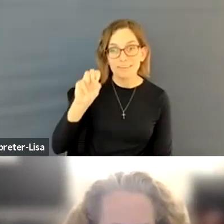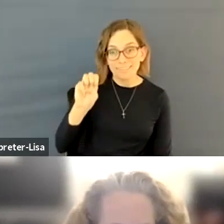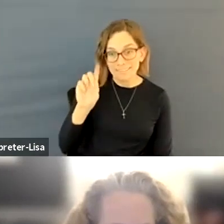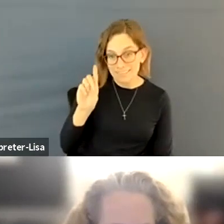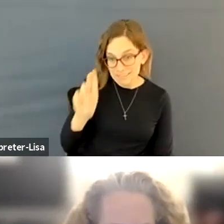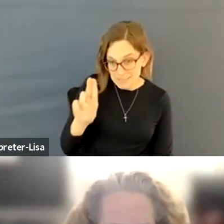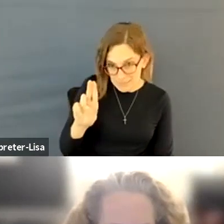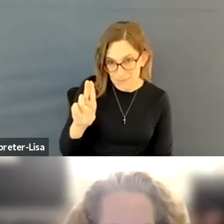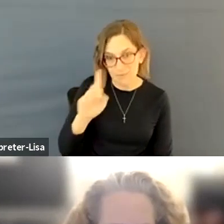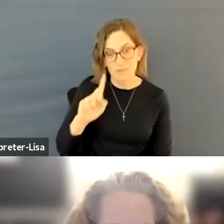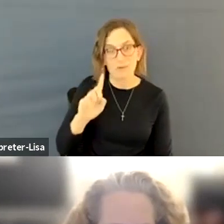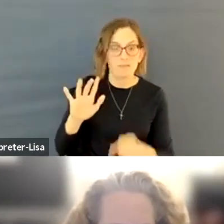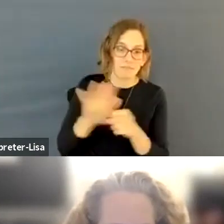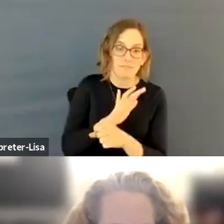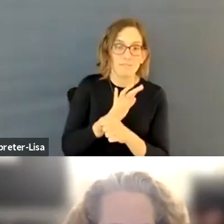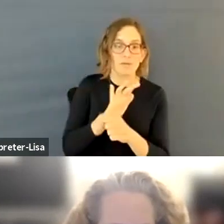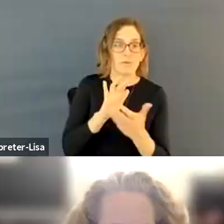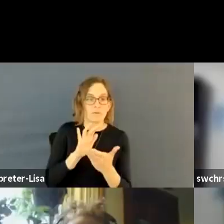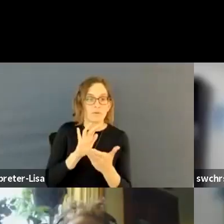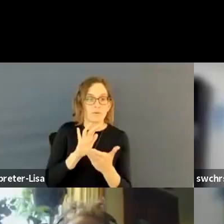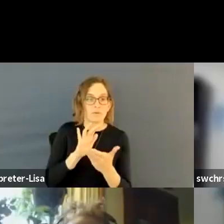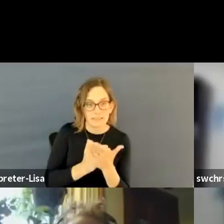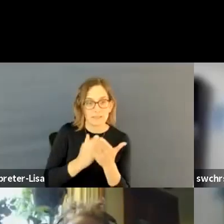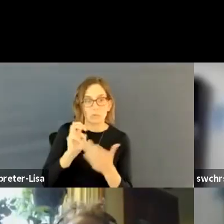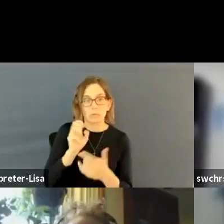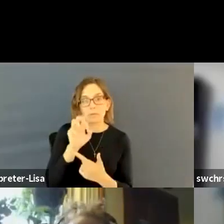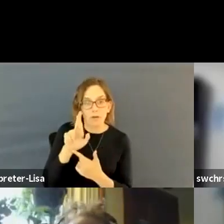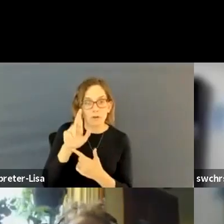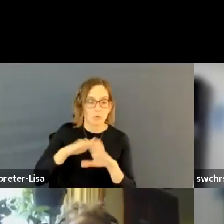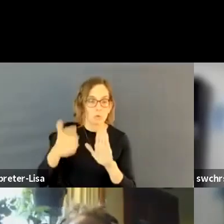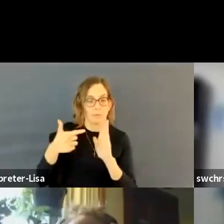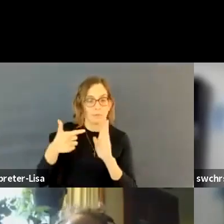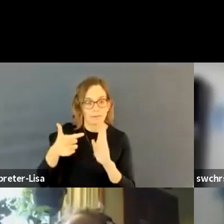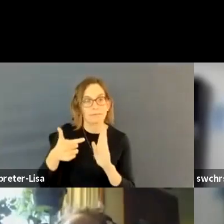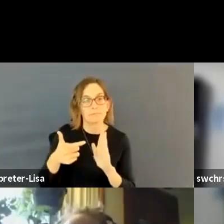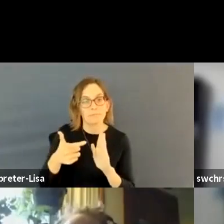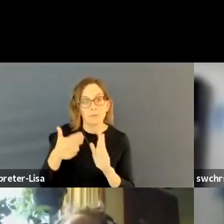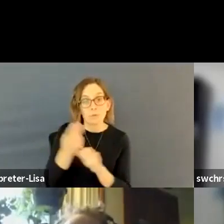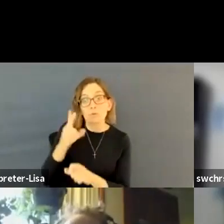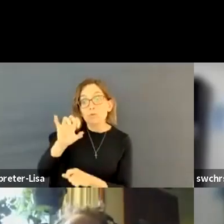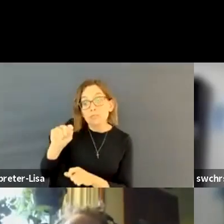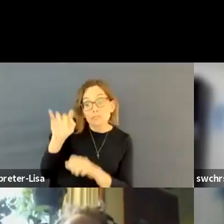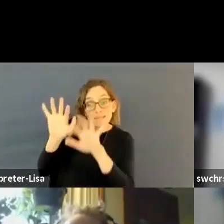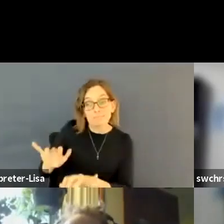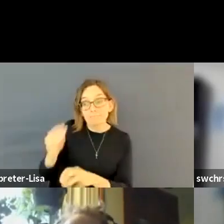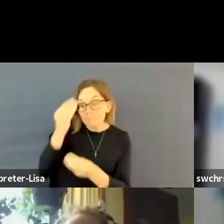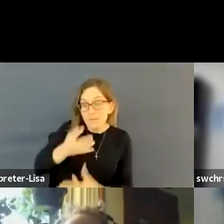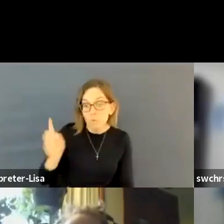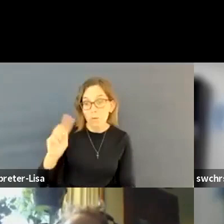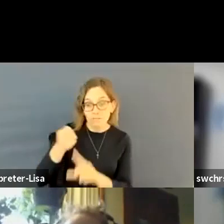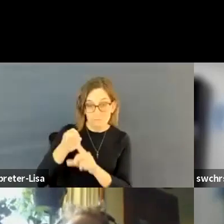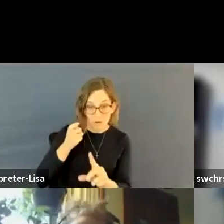www.ncore.edu for the full list of webinars on demand. I welcome you to use the chat box to tell us where you're joining us from.